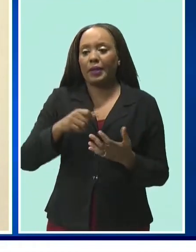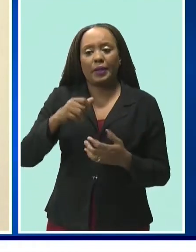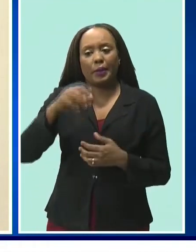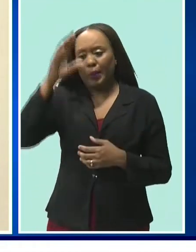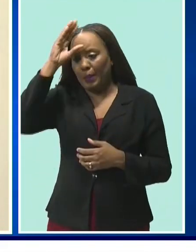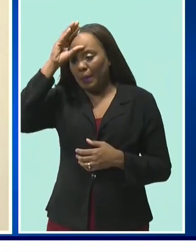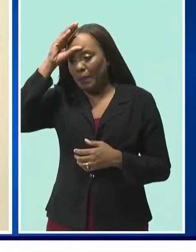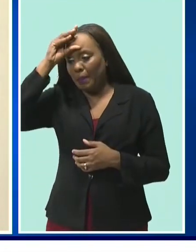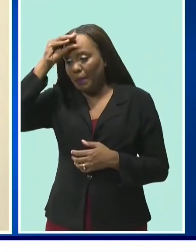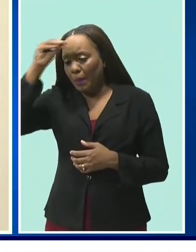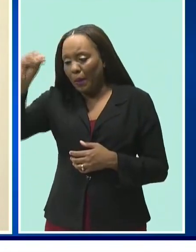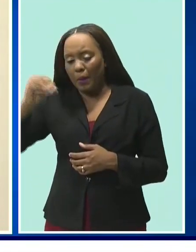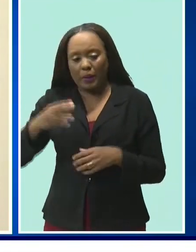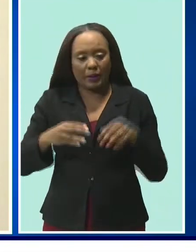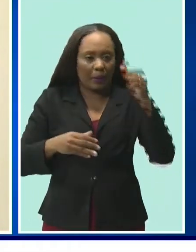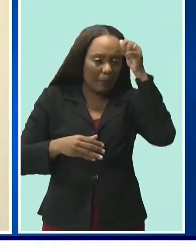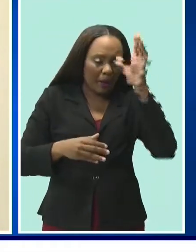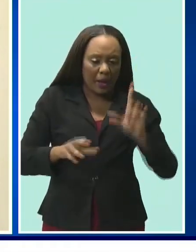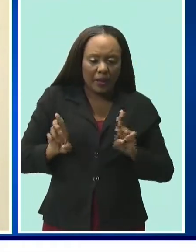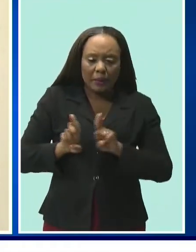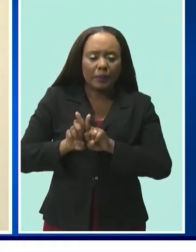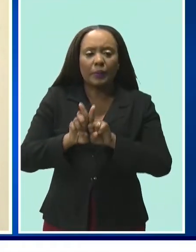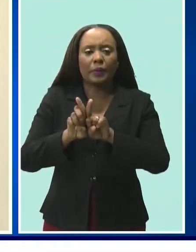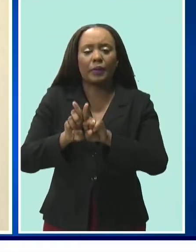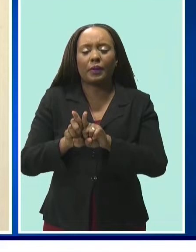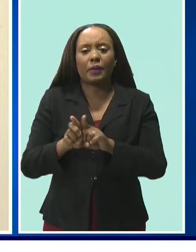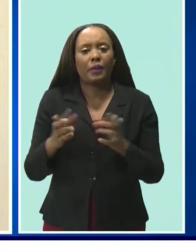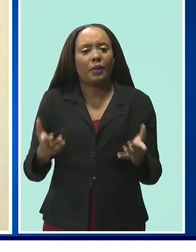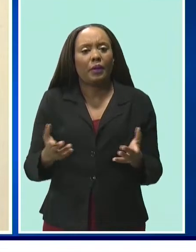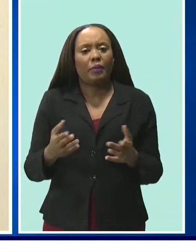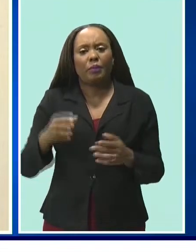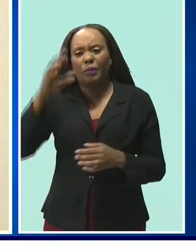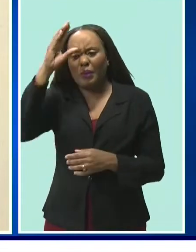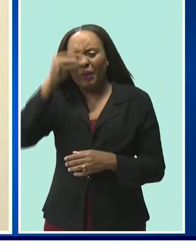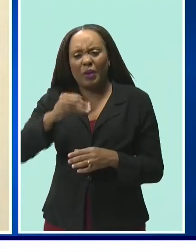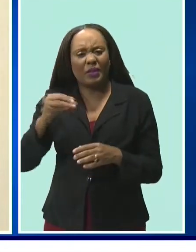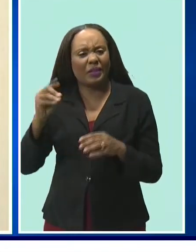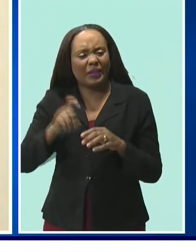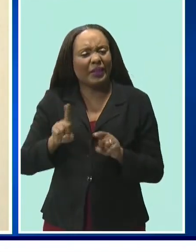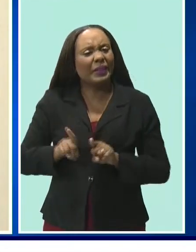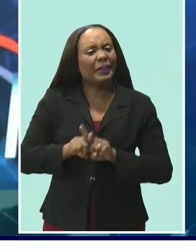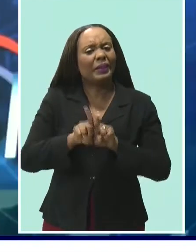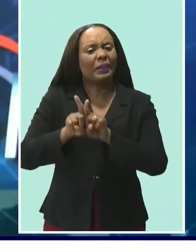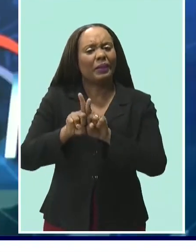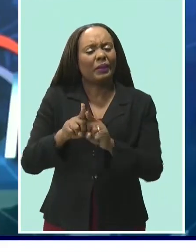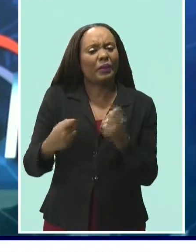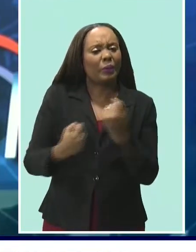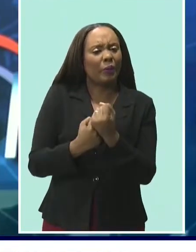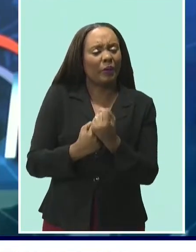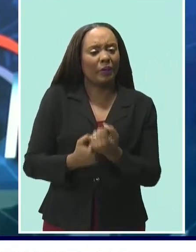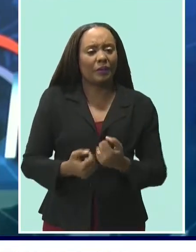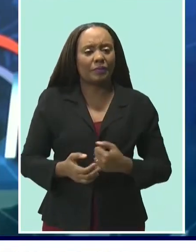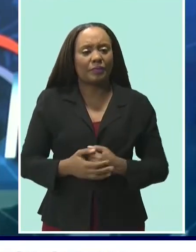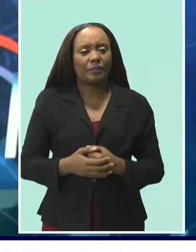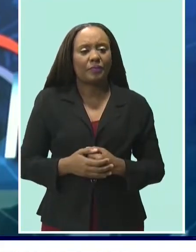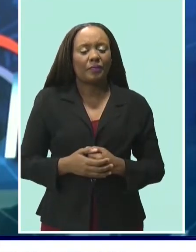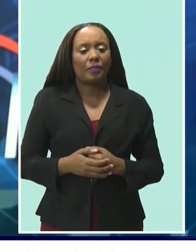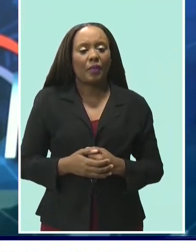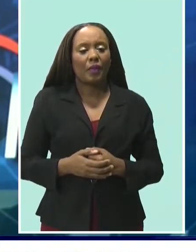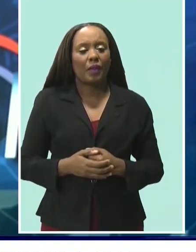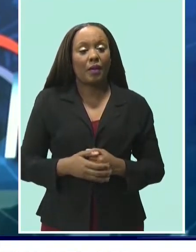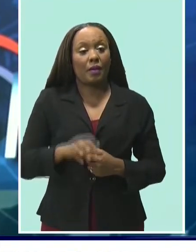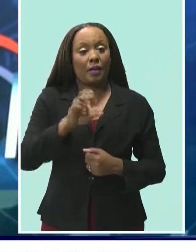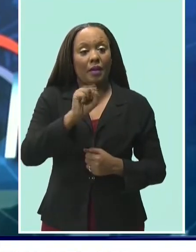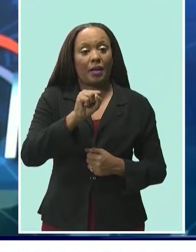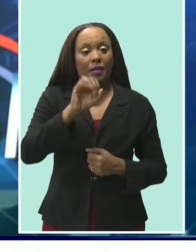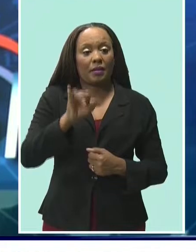men standing up proud and strong and doing the things that boys do. The Samuel Jackman Prescott Institute